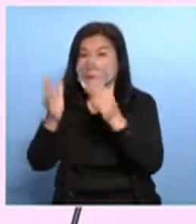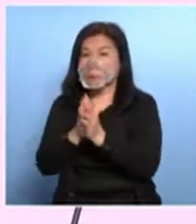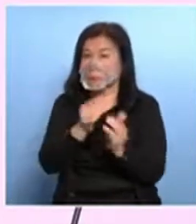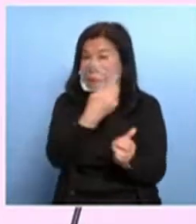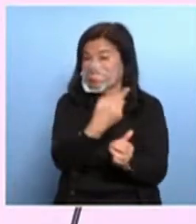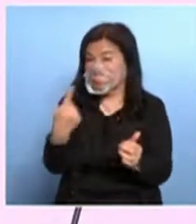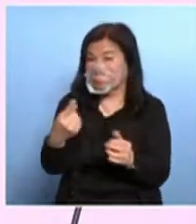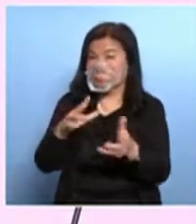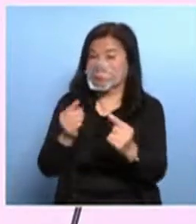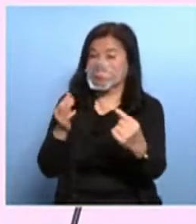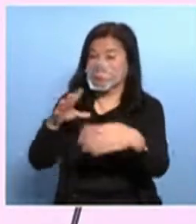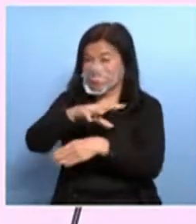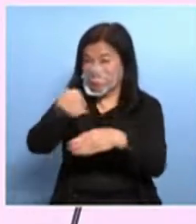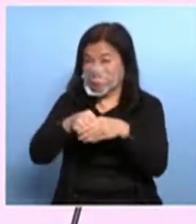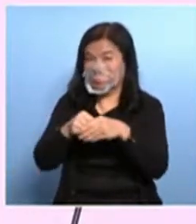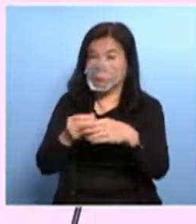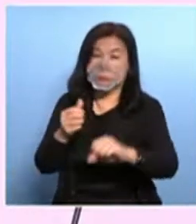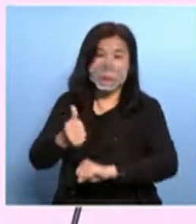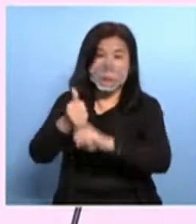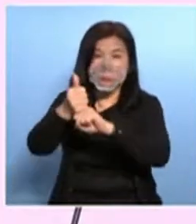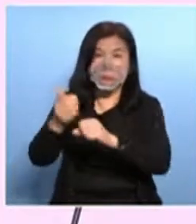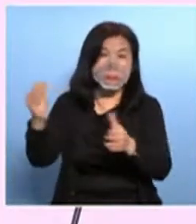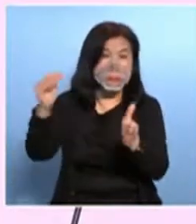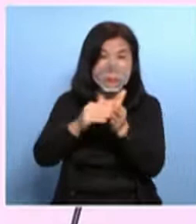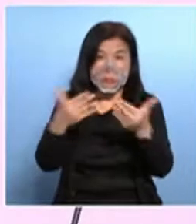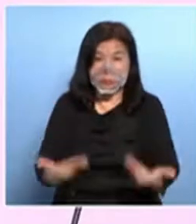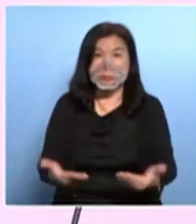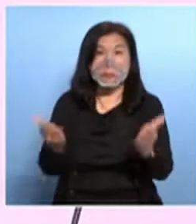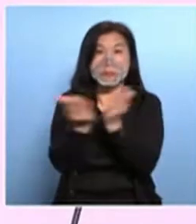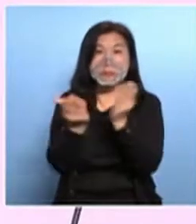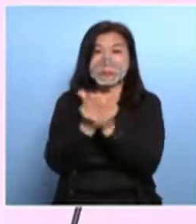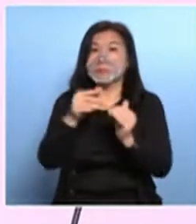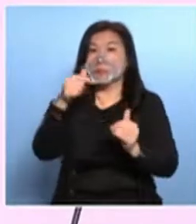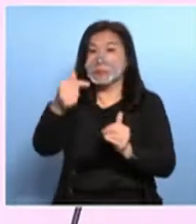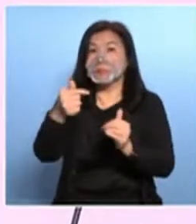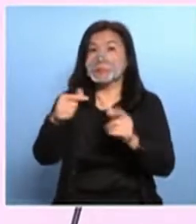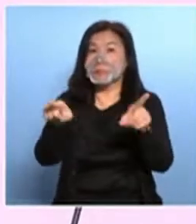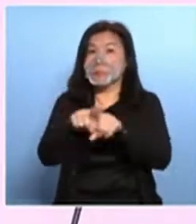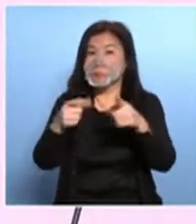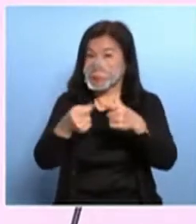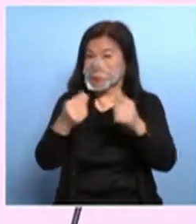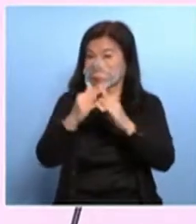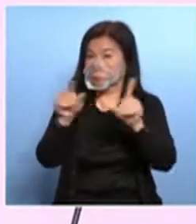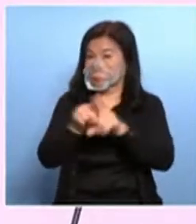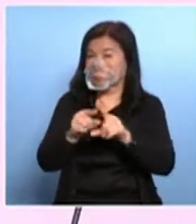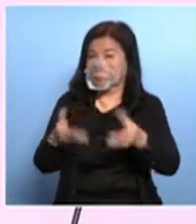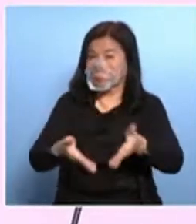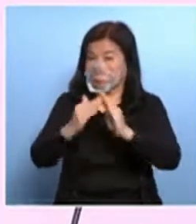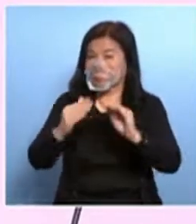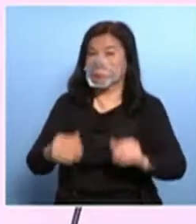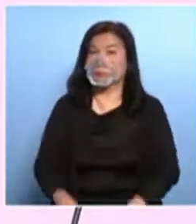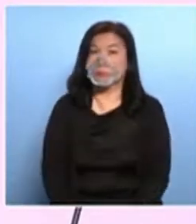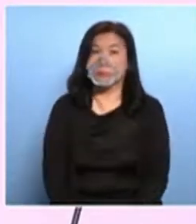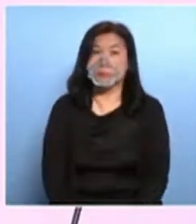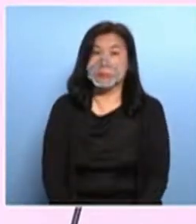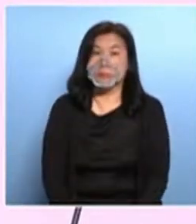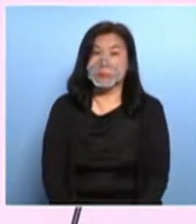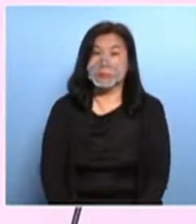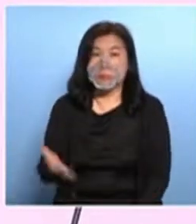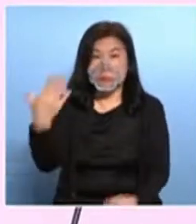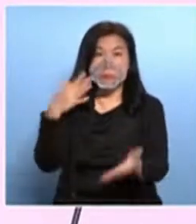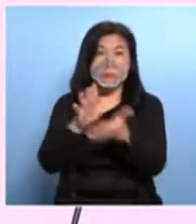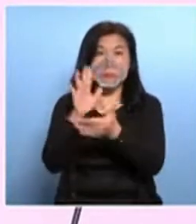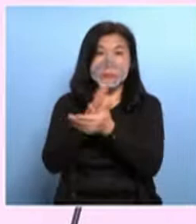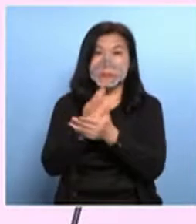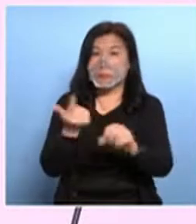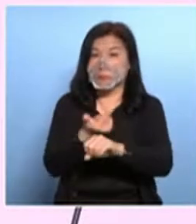the HKSTPC, and the Cyberport, our two R&D flagships, provide one-stop support services for startups. So far, we have witnessed